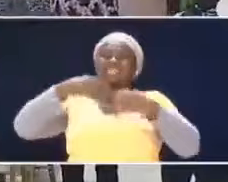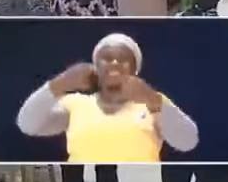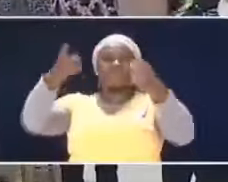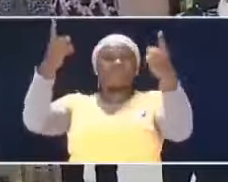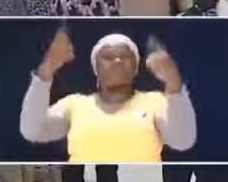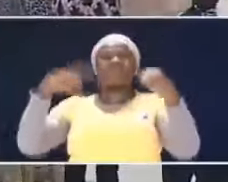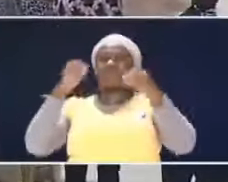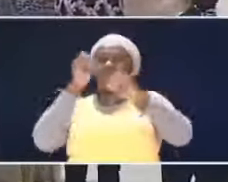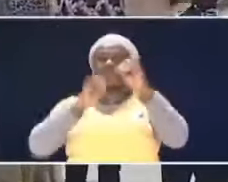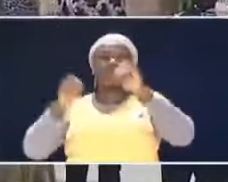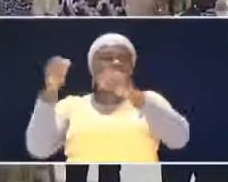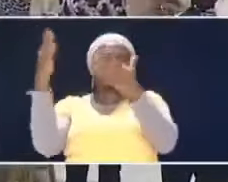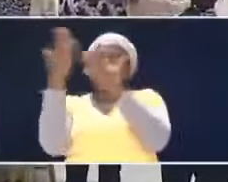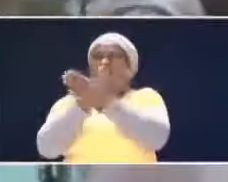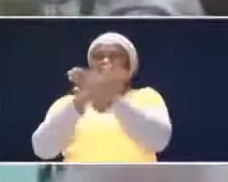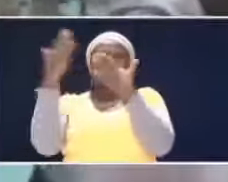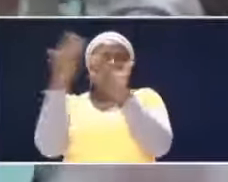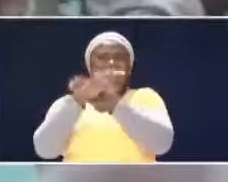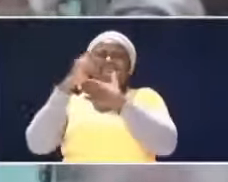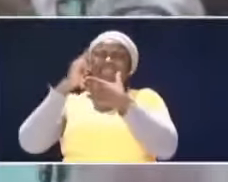Imalada